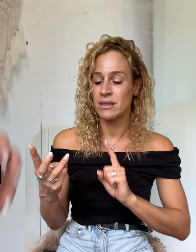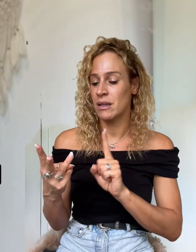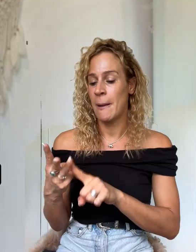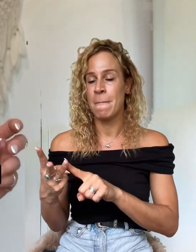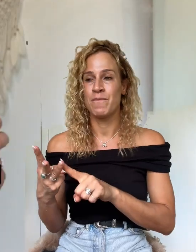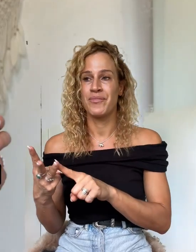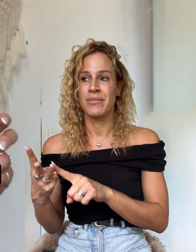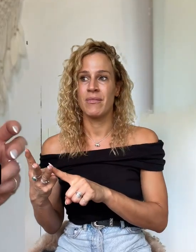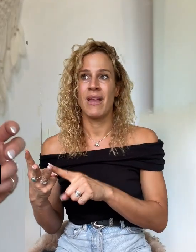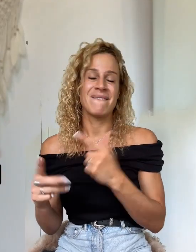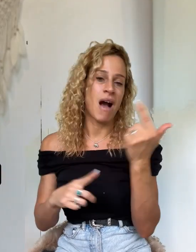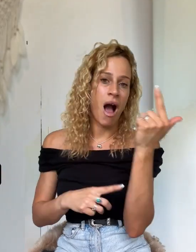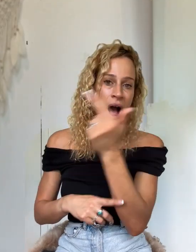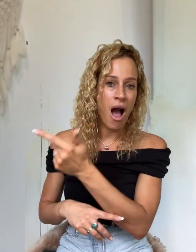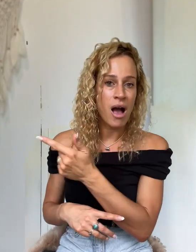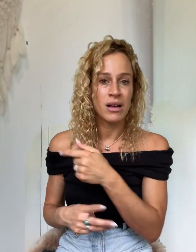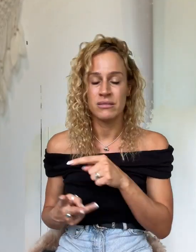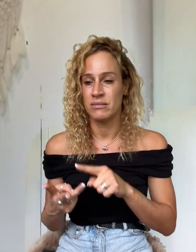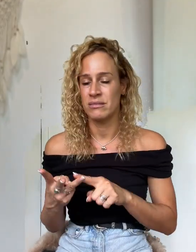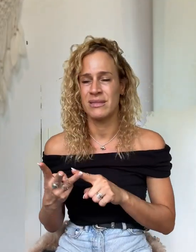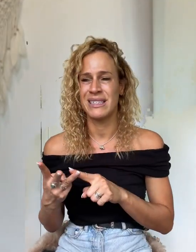between. Some of them aren't great.